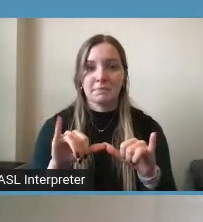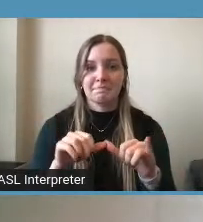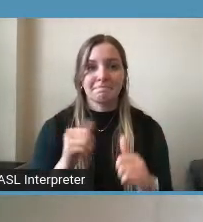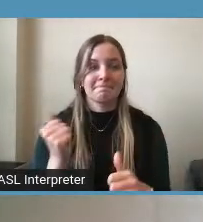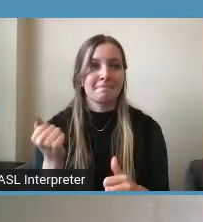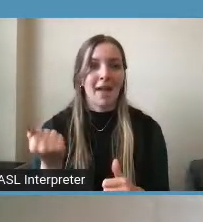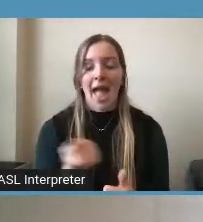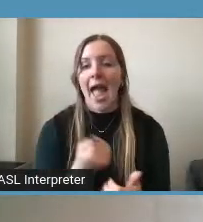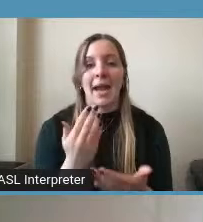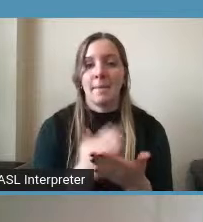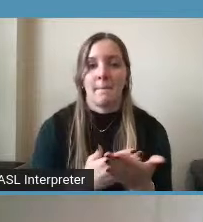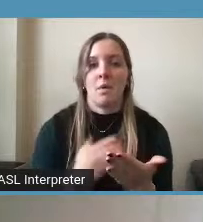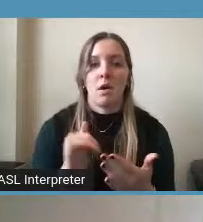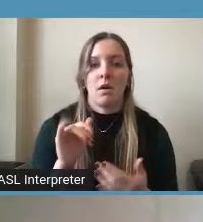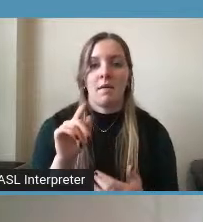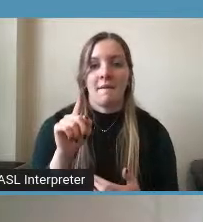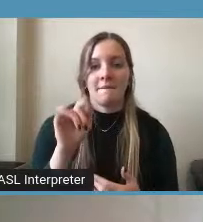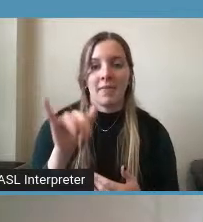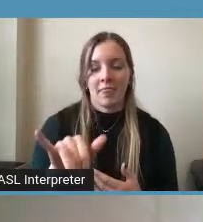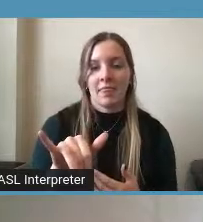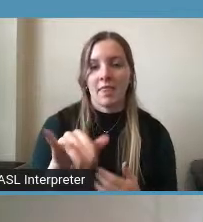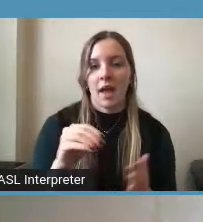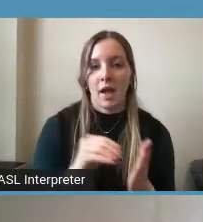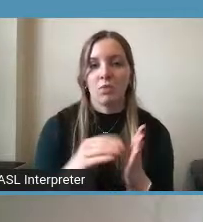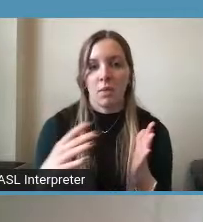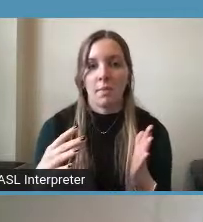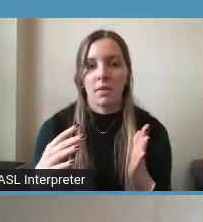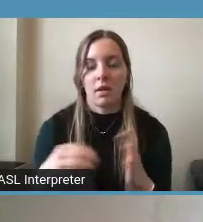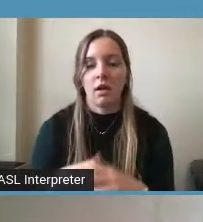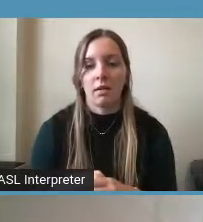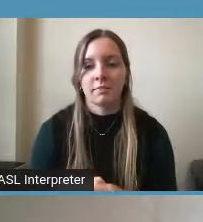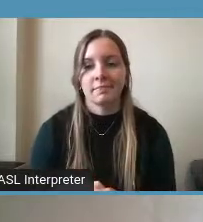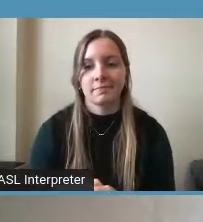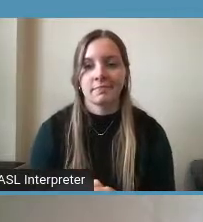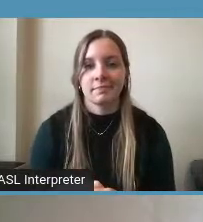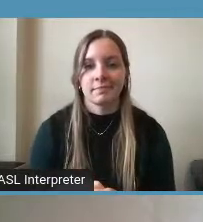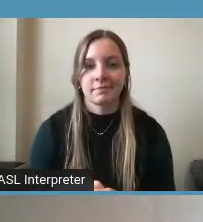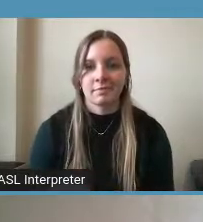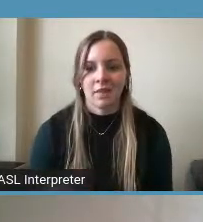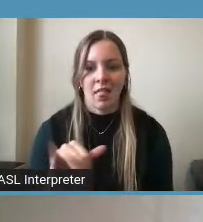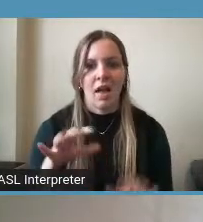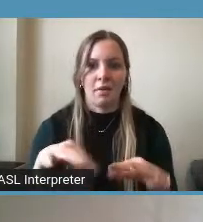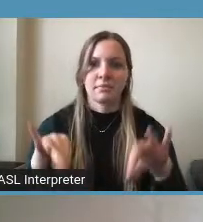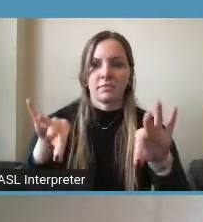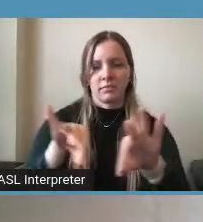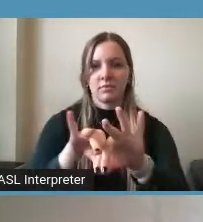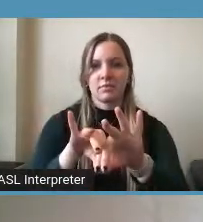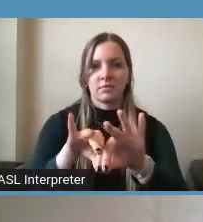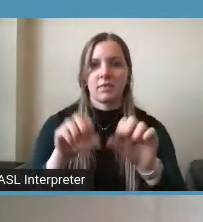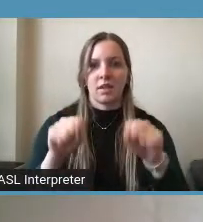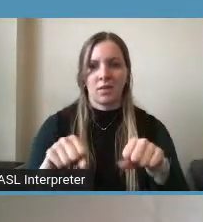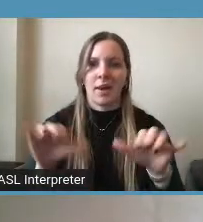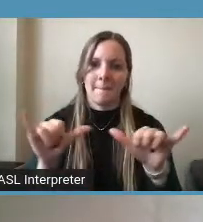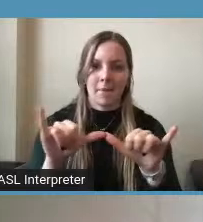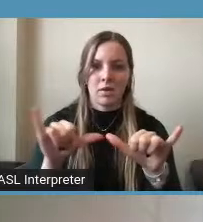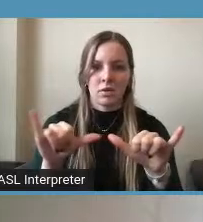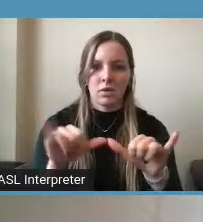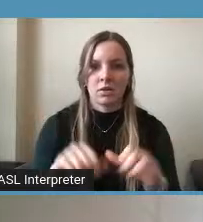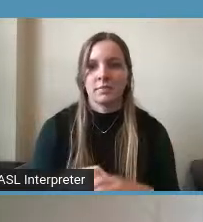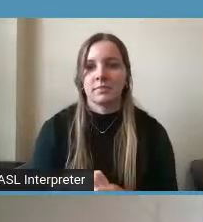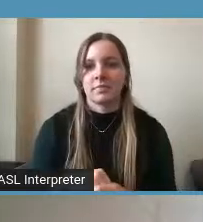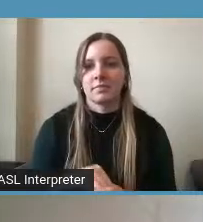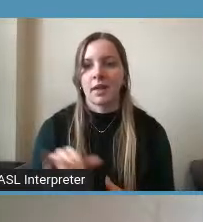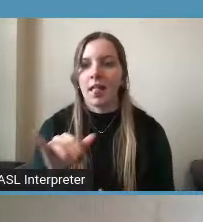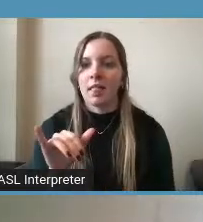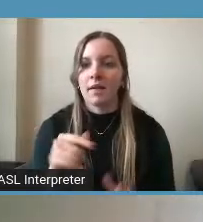interesting to me. So that can be super valuable. Like across the eye here is